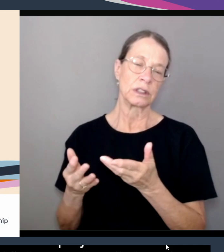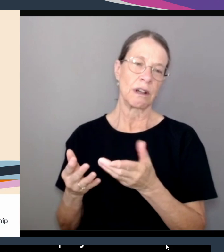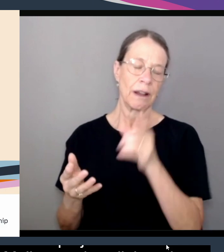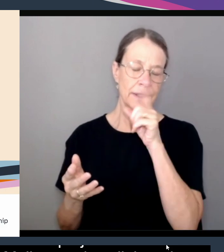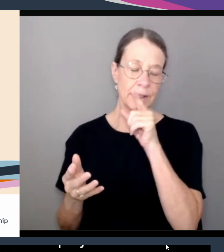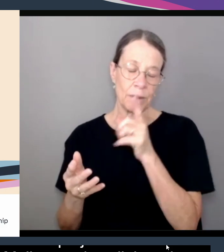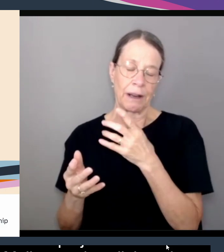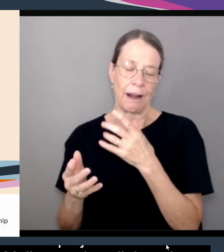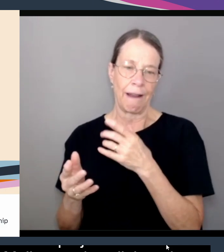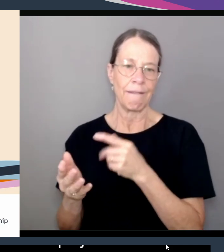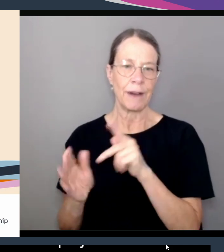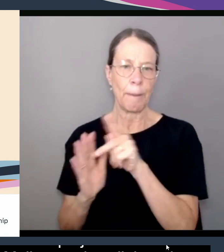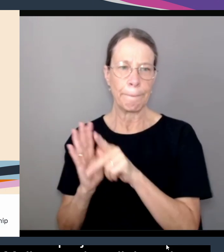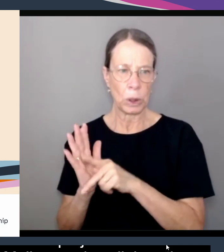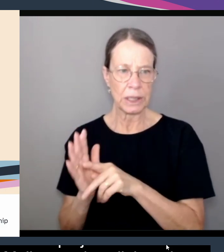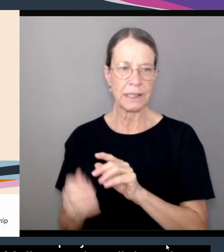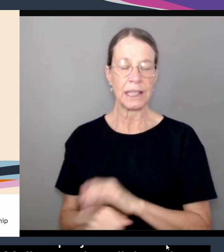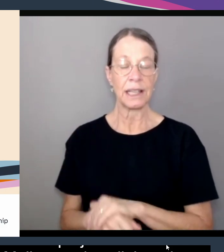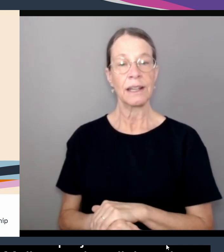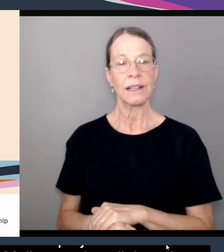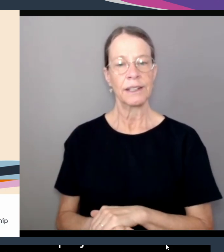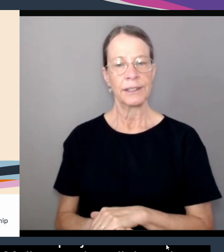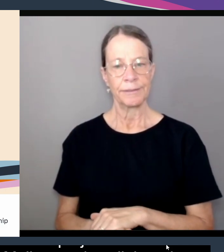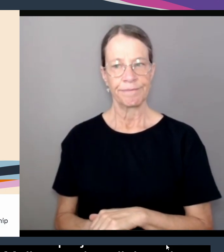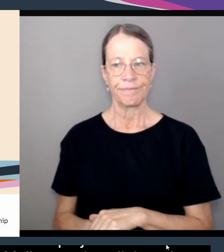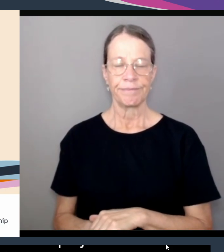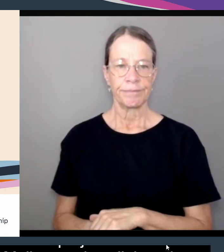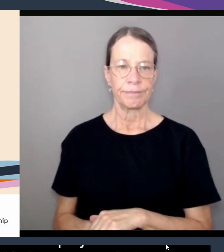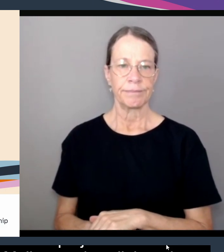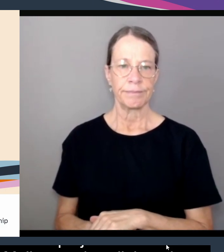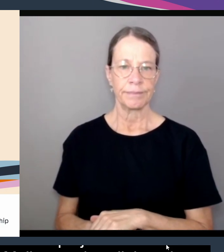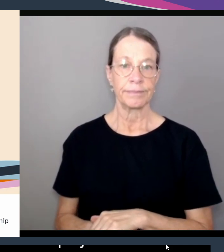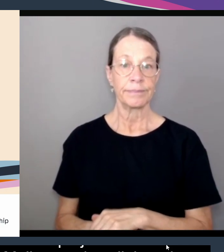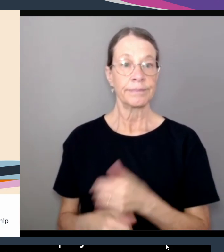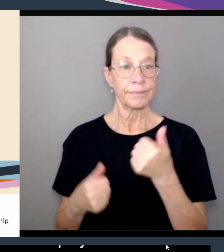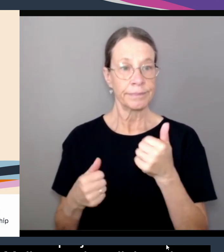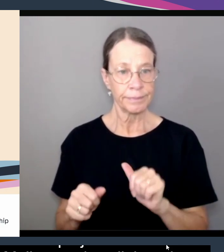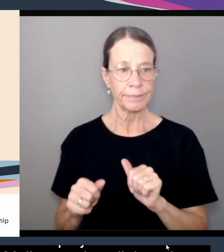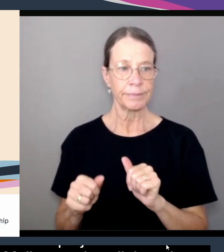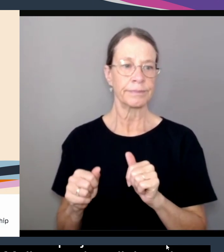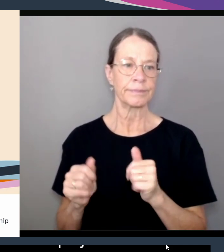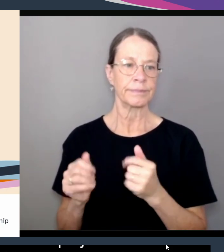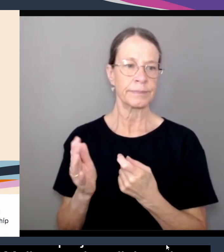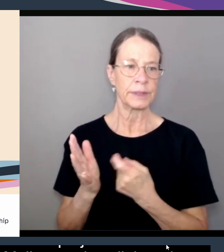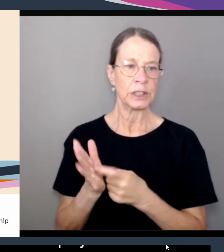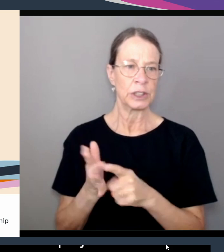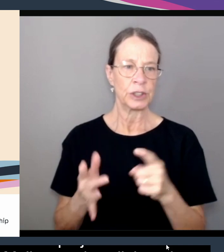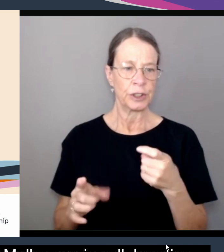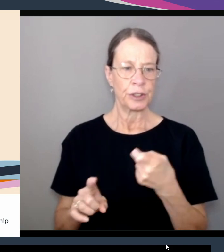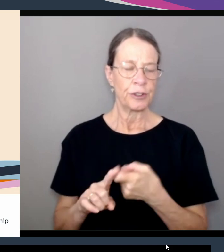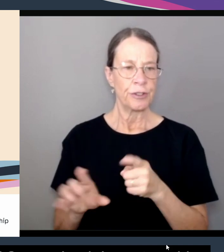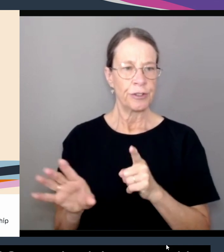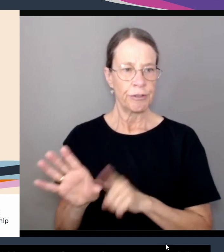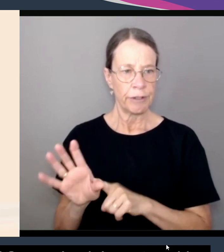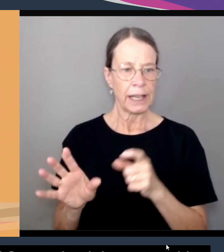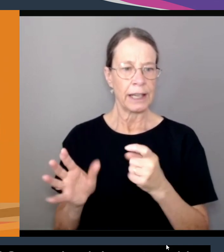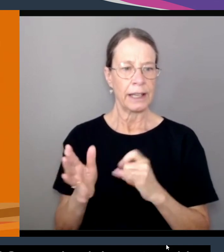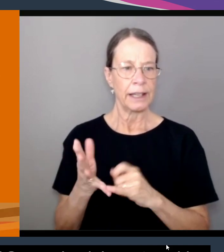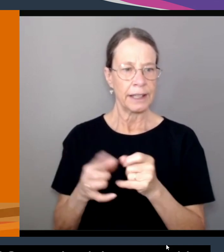Introducing Ricky Spencer, a member of the Consumer Reference Group for this project. We asked Ricky why this work is important.